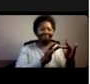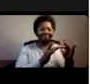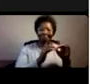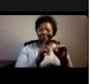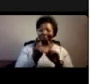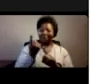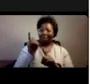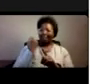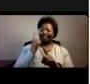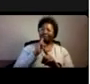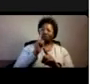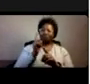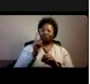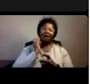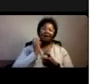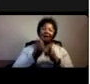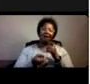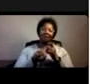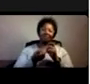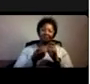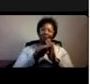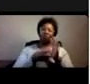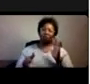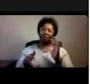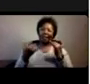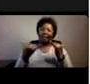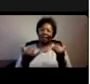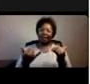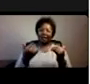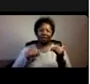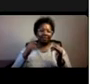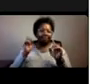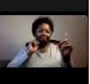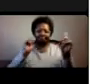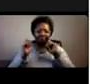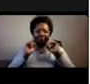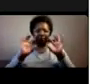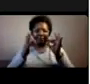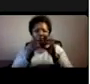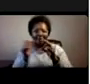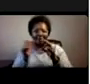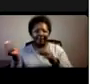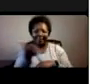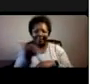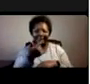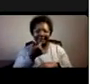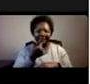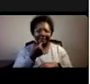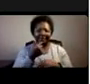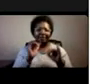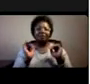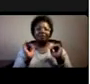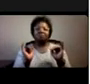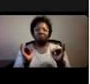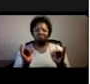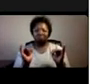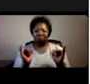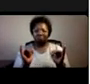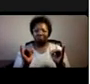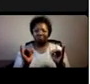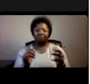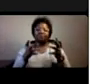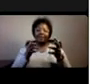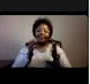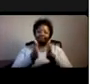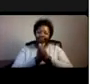difficult, and that we continue to hear from students and families the importance of having our students in school. So we ask